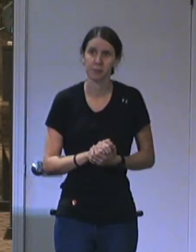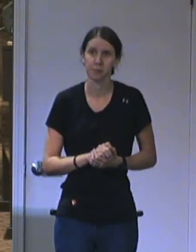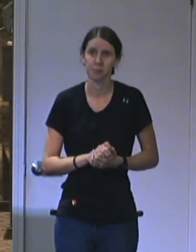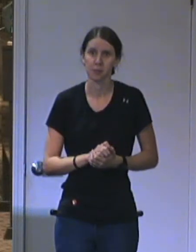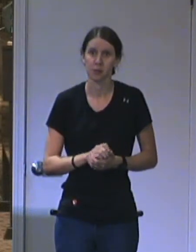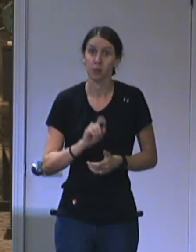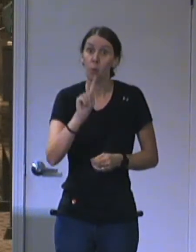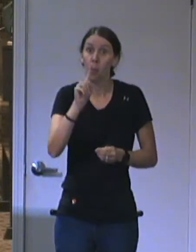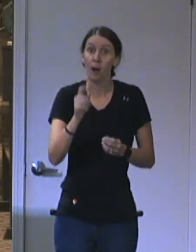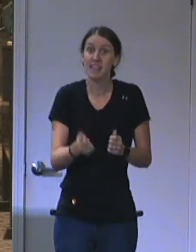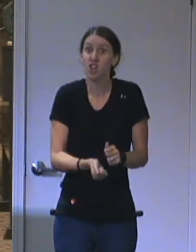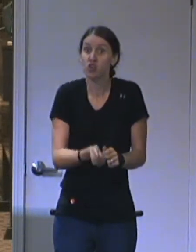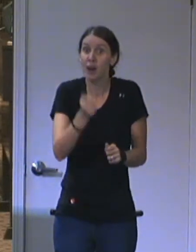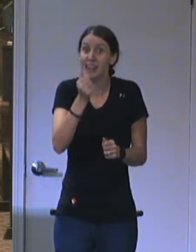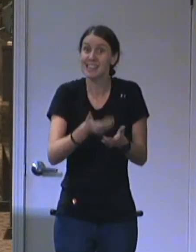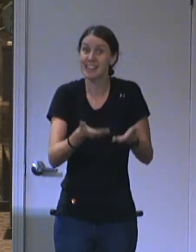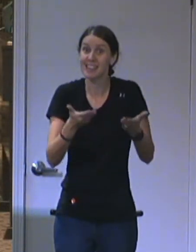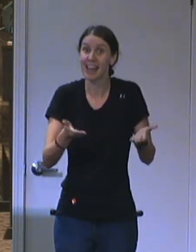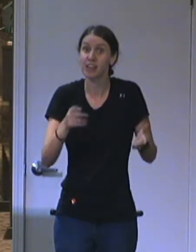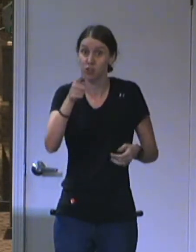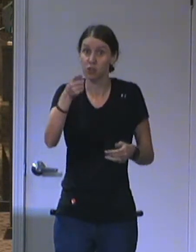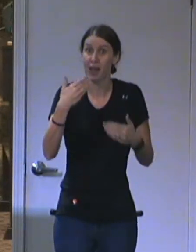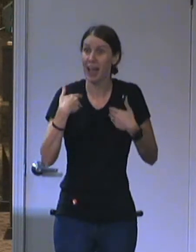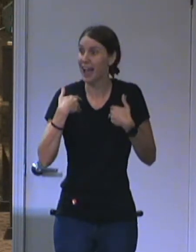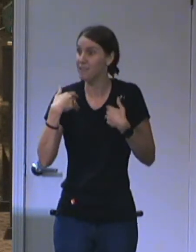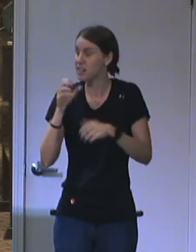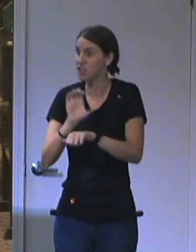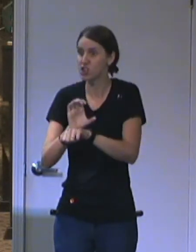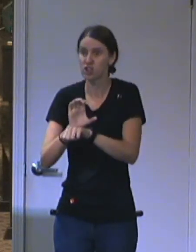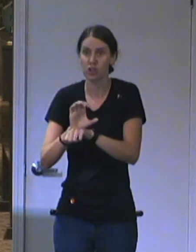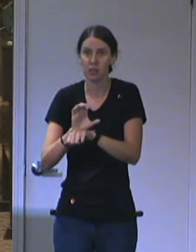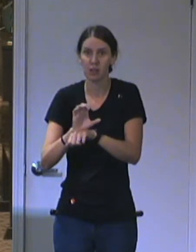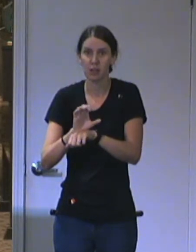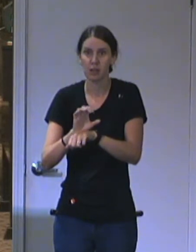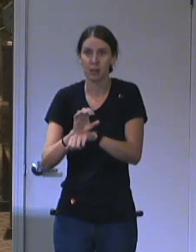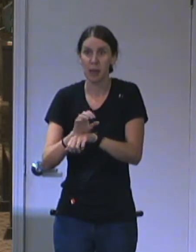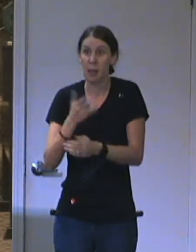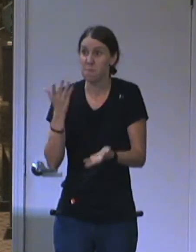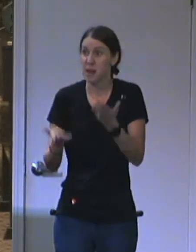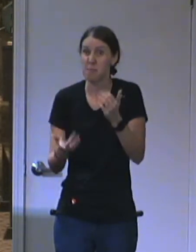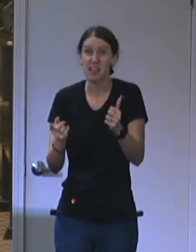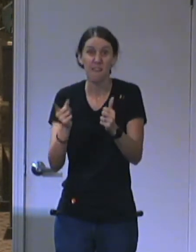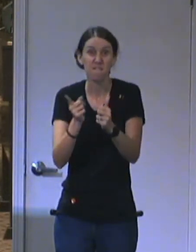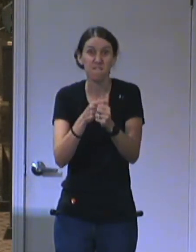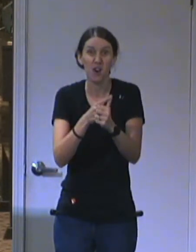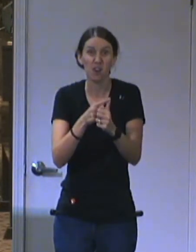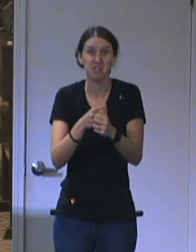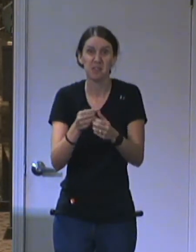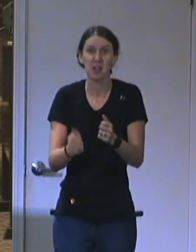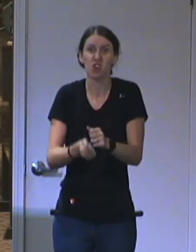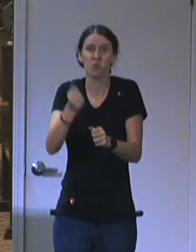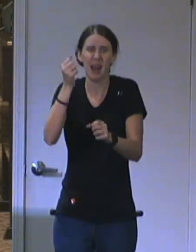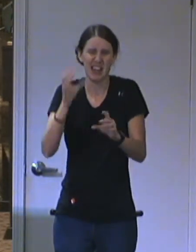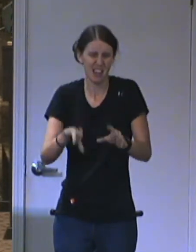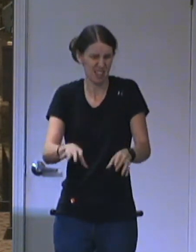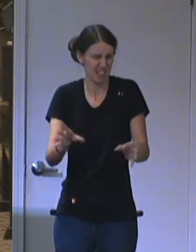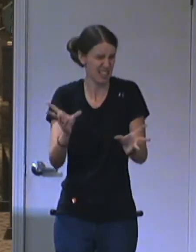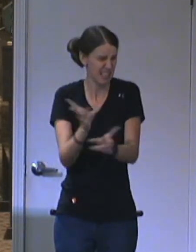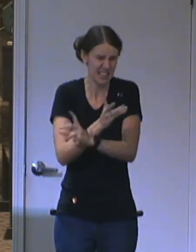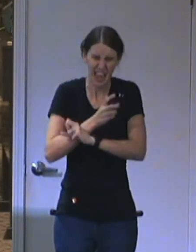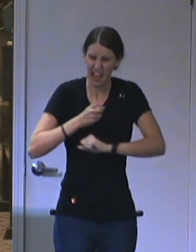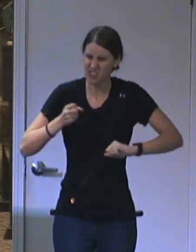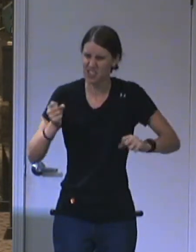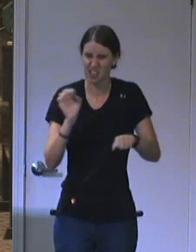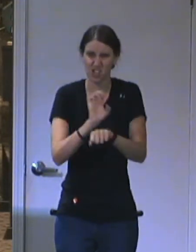One of the biggest things you have like in the church, probably one of the most devastating things in churches since the beginning